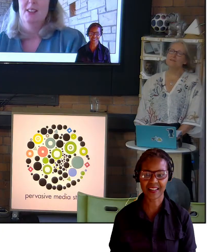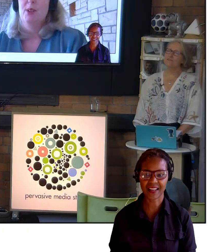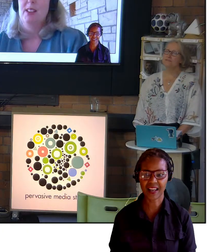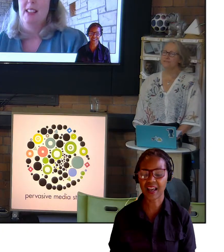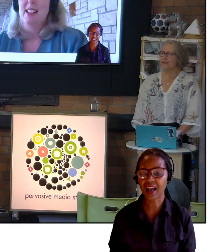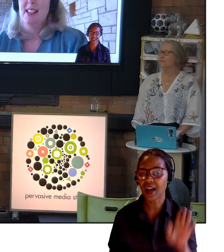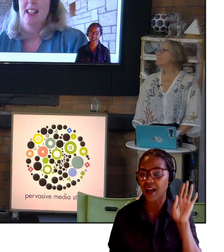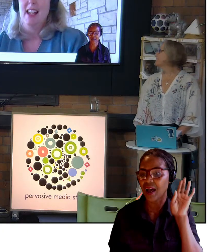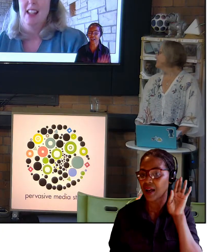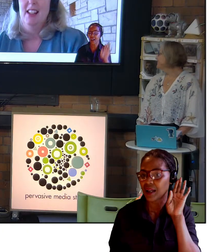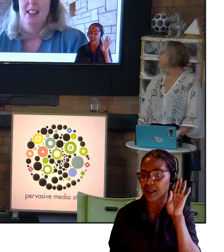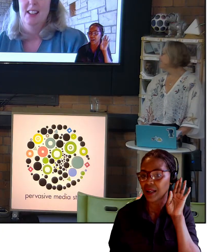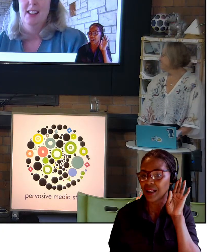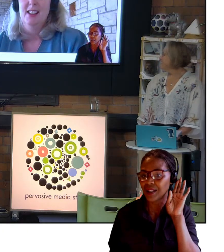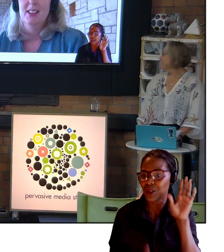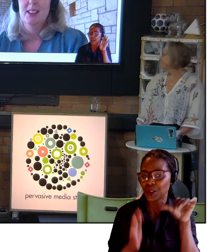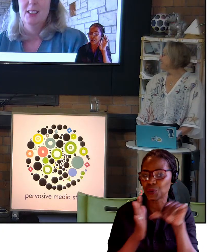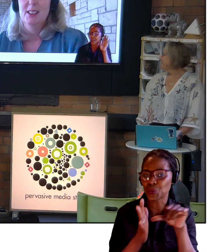Martin said,